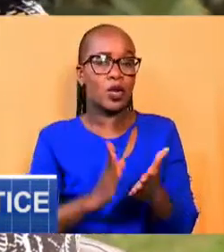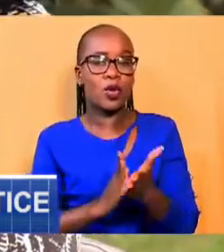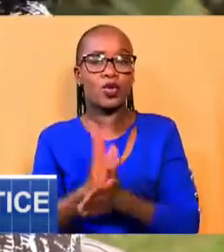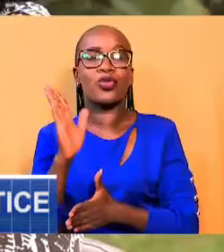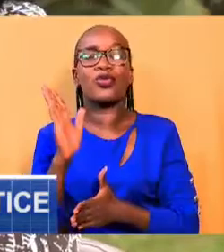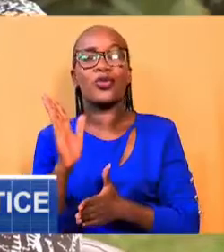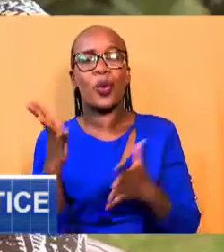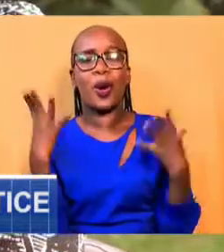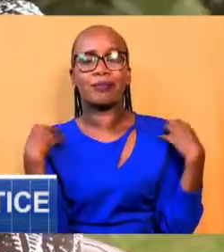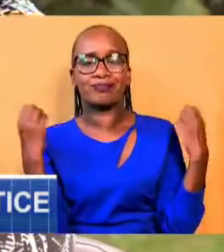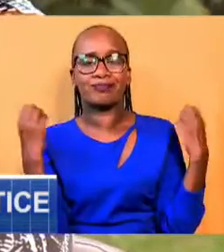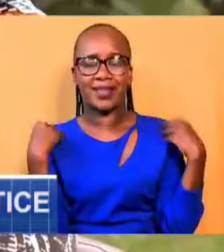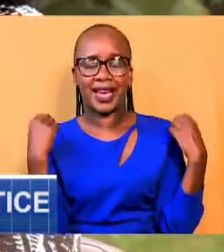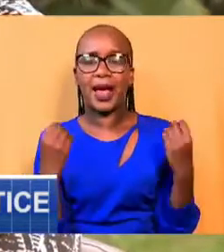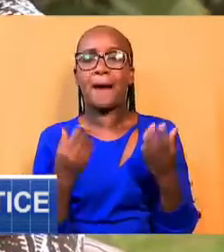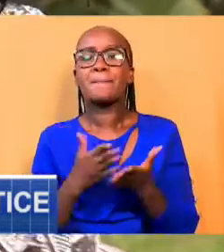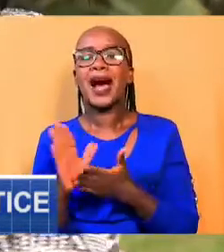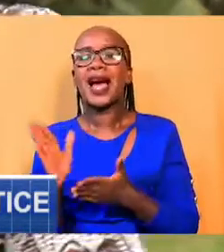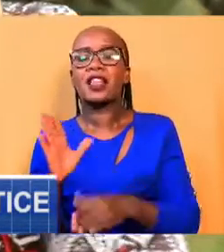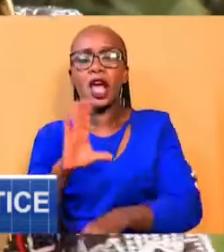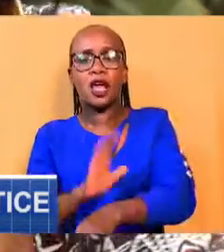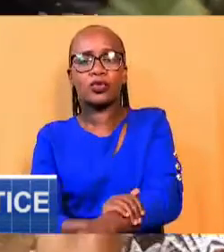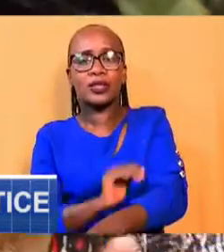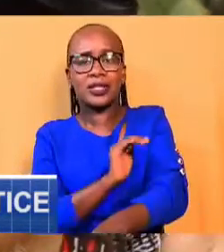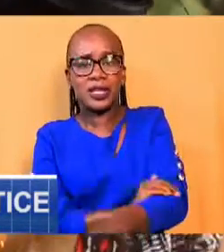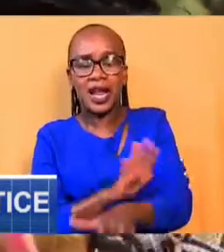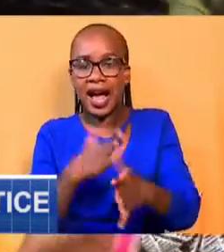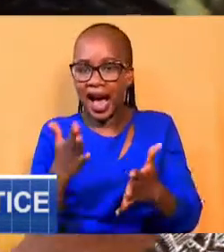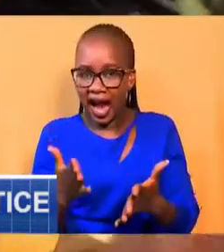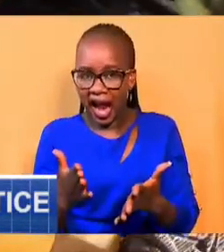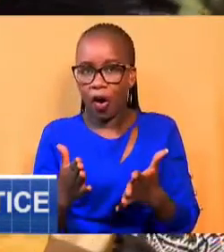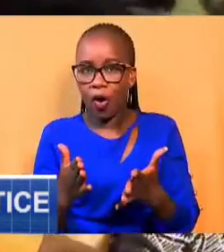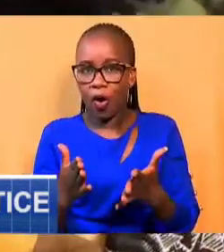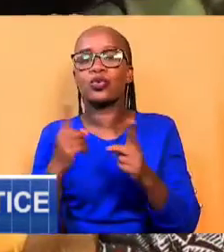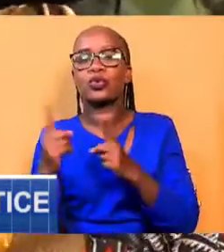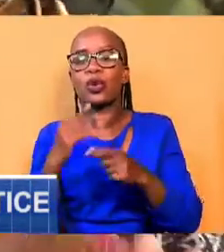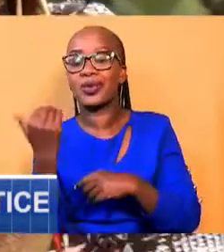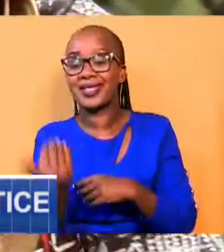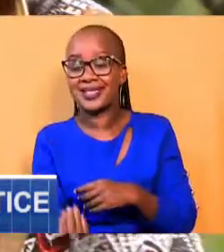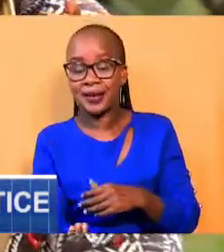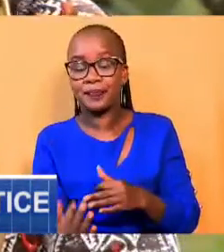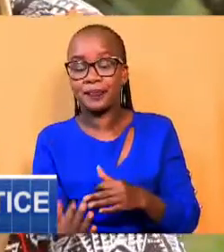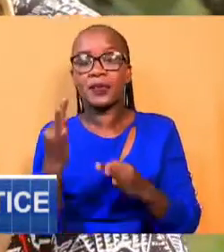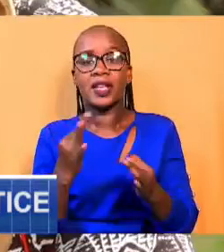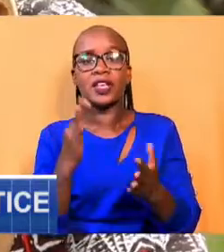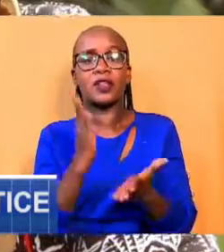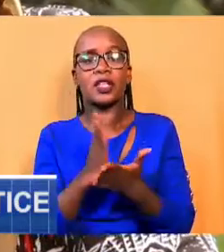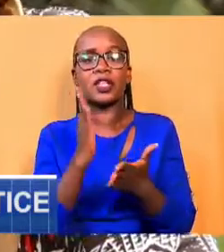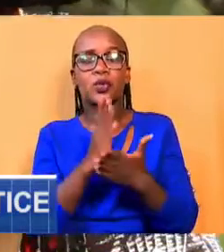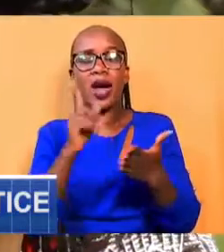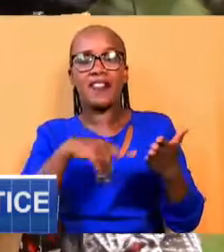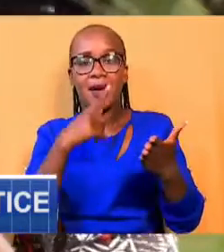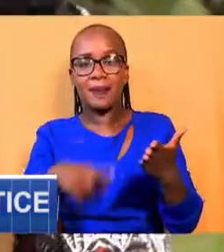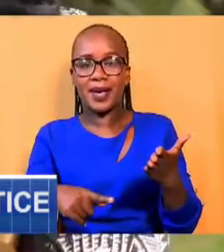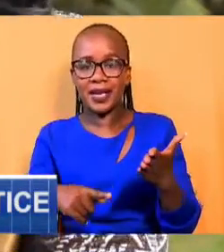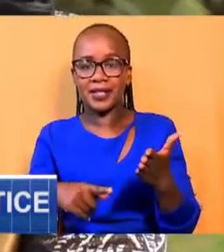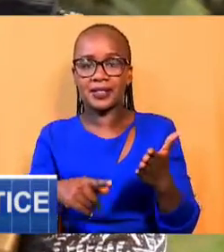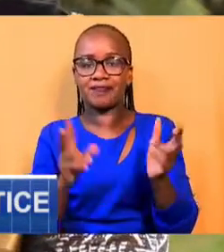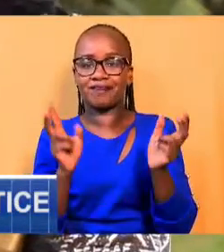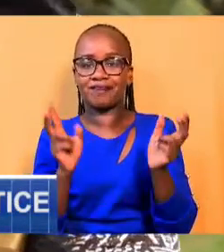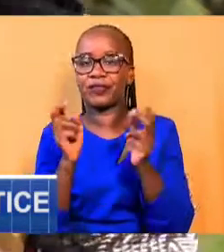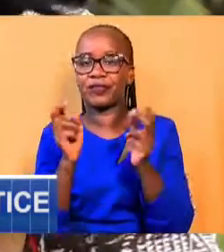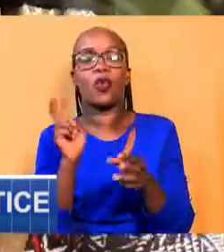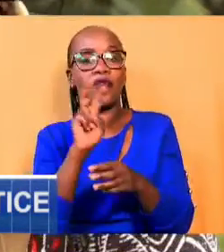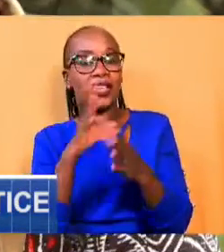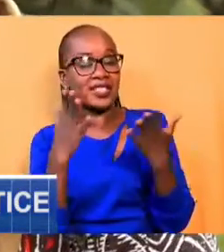through therapy and they are trained by the therapist. This is the way you address your child. Kama amekosea, you address her looking